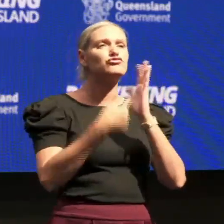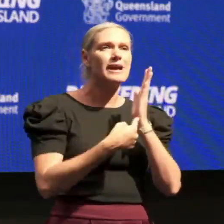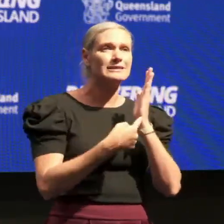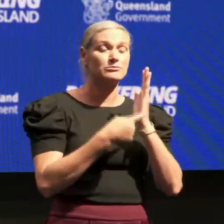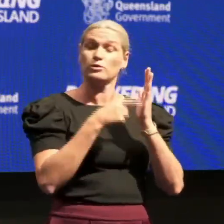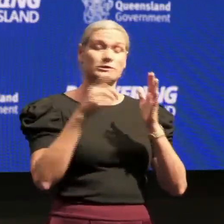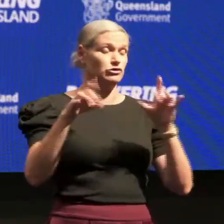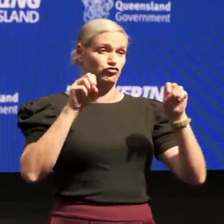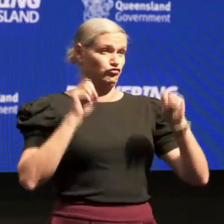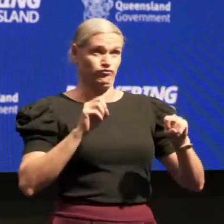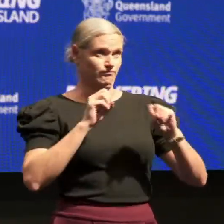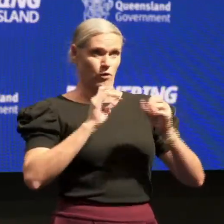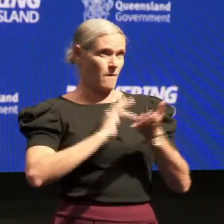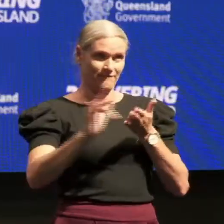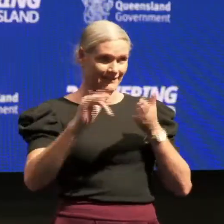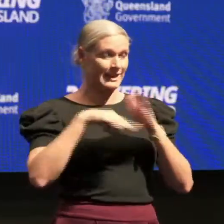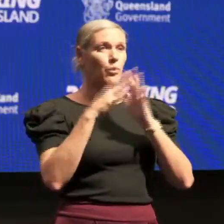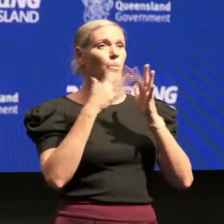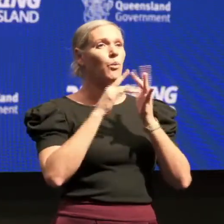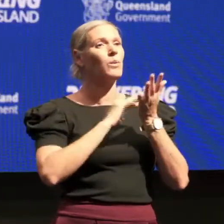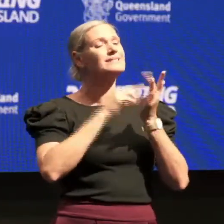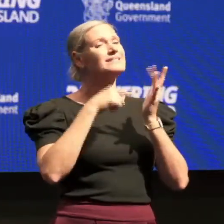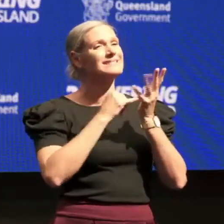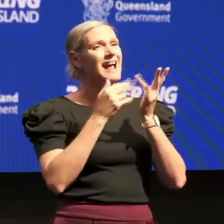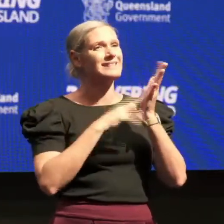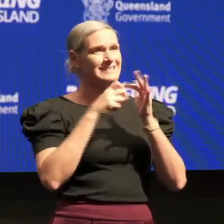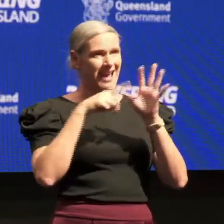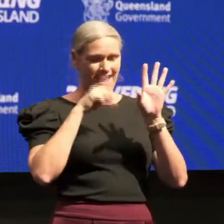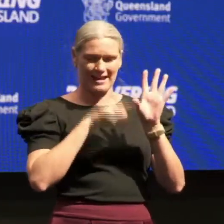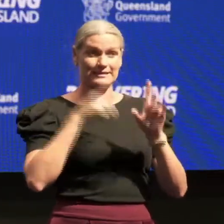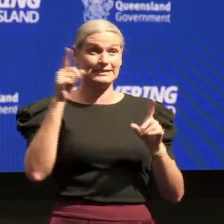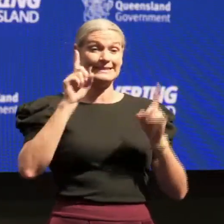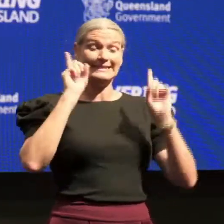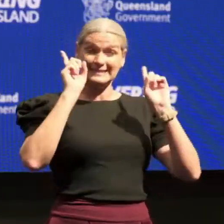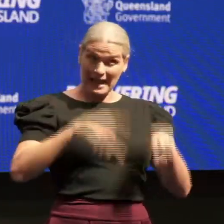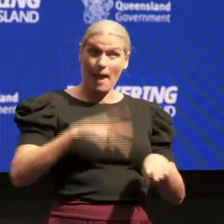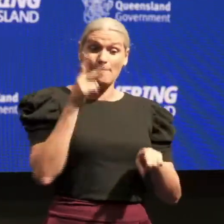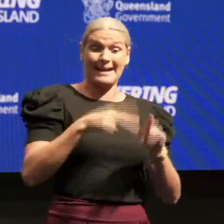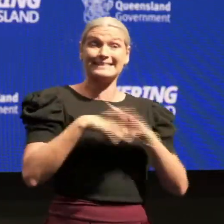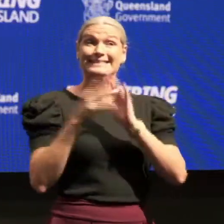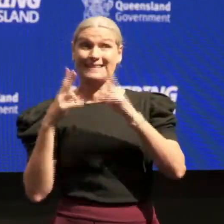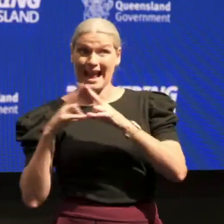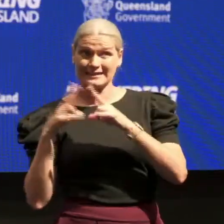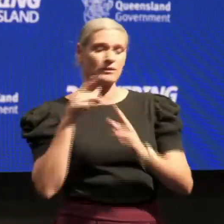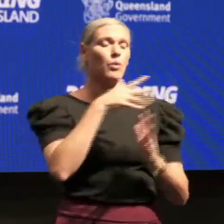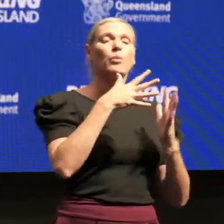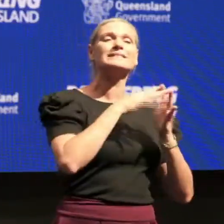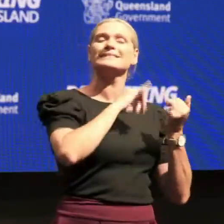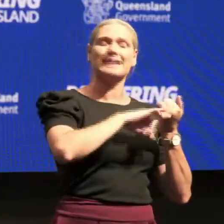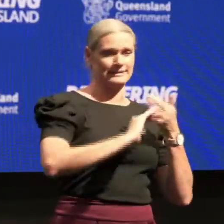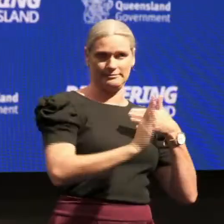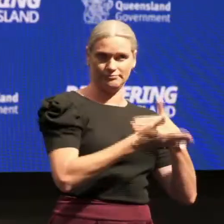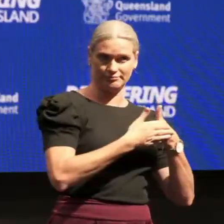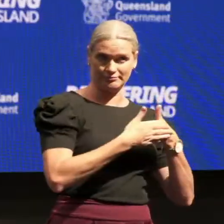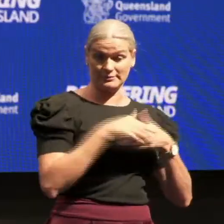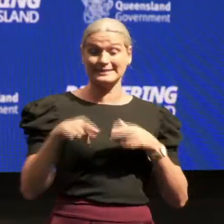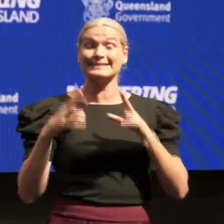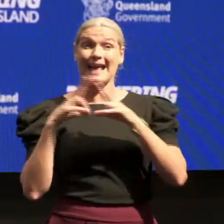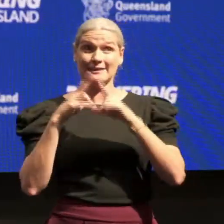been suspended in the Whitsundays, but they've resumed in Townsville, and that resumption was this